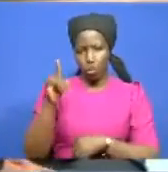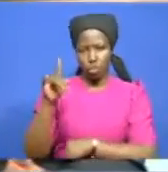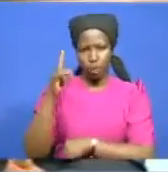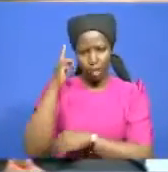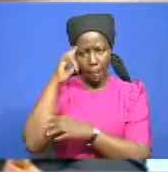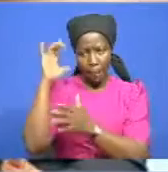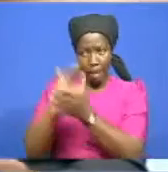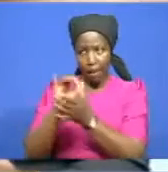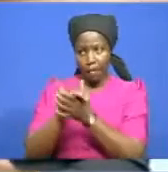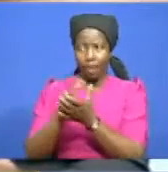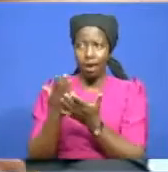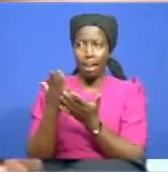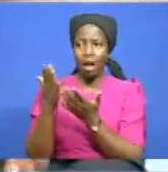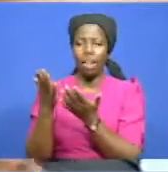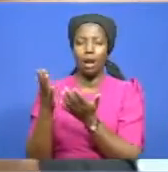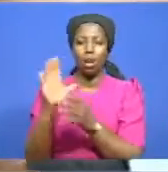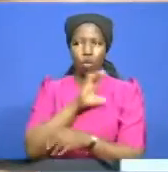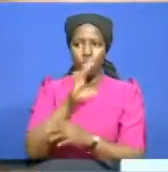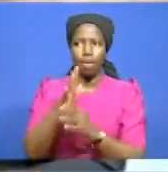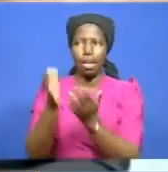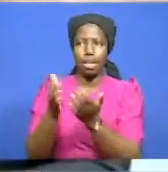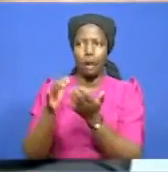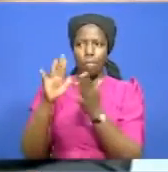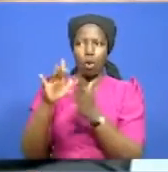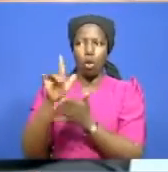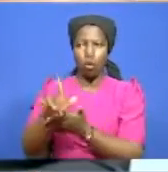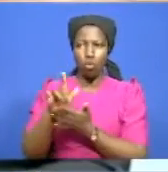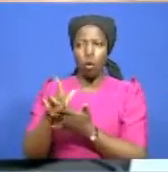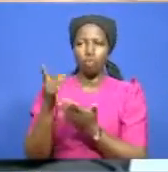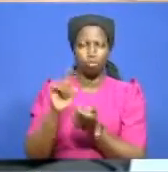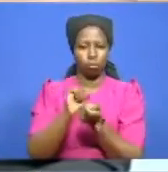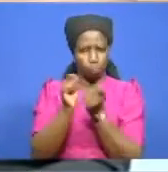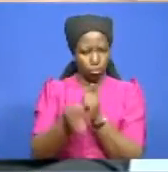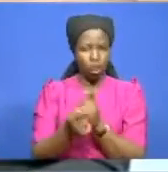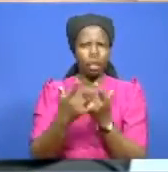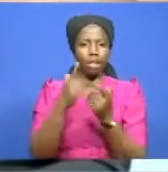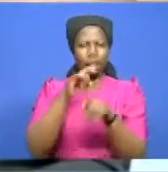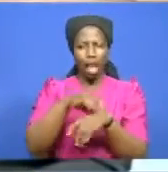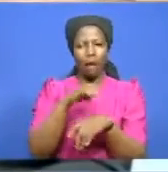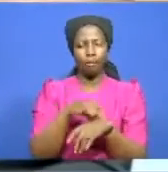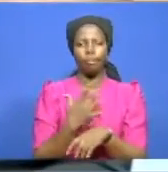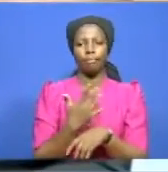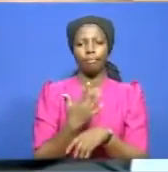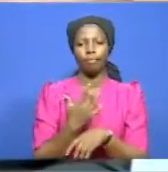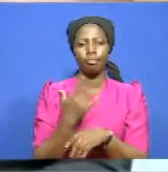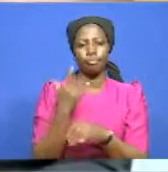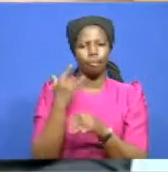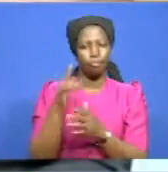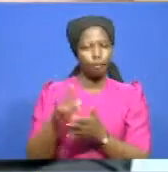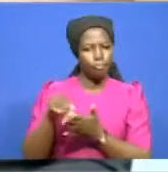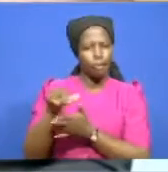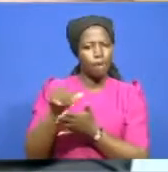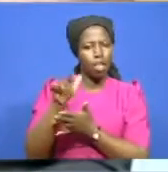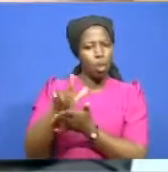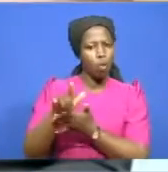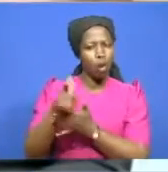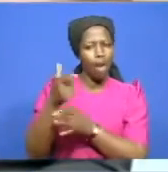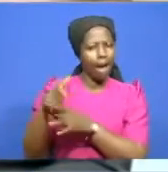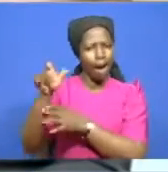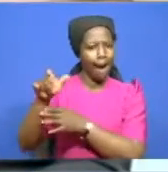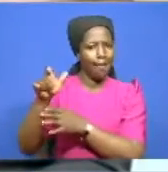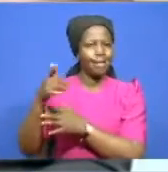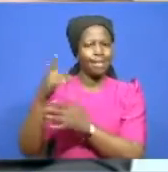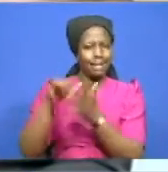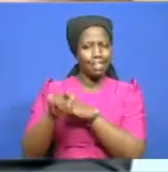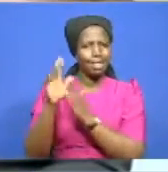more loan restructuring as the non-performing loans increase in the sector despite the easing of COVID-19